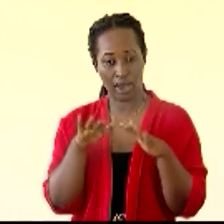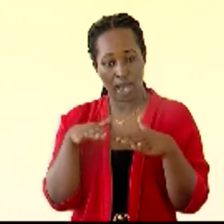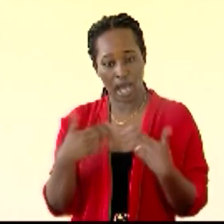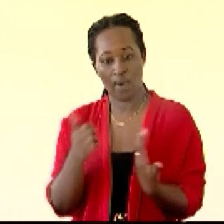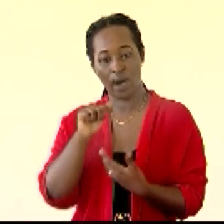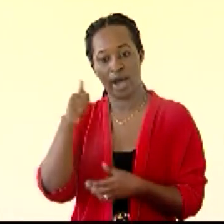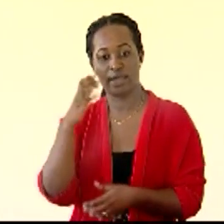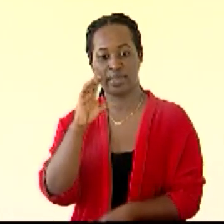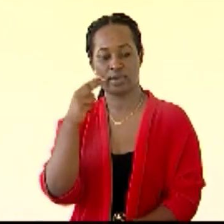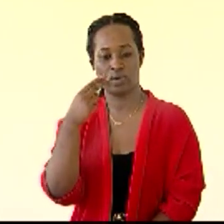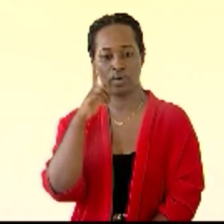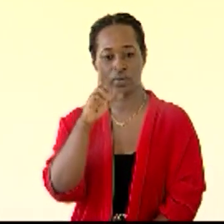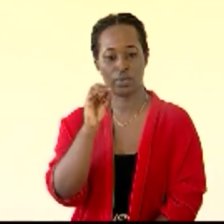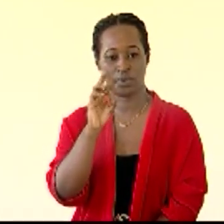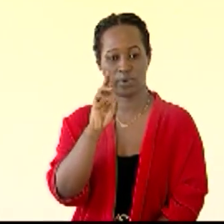molecules behaving?